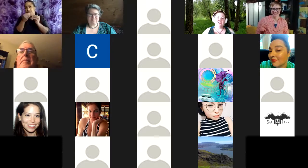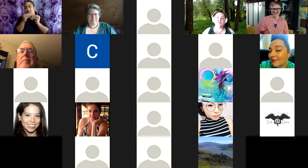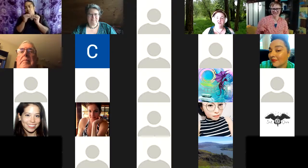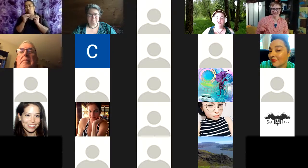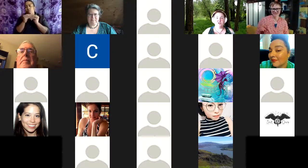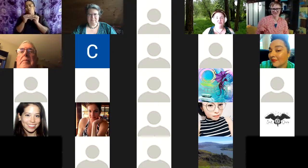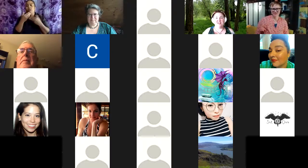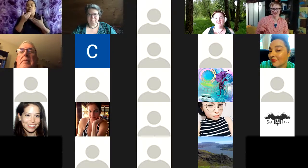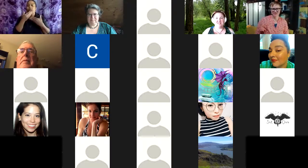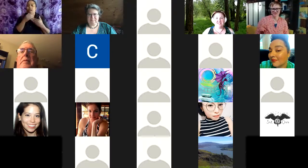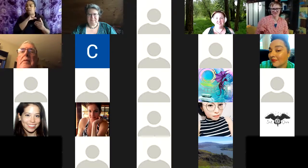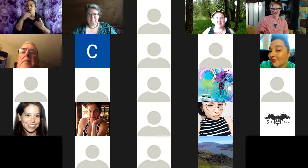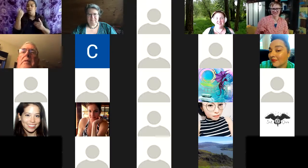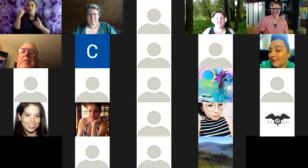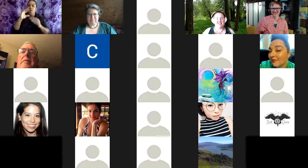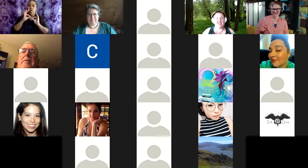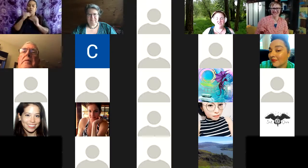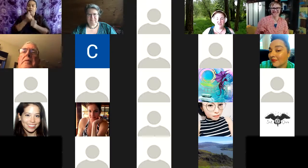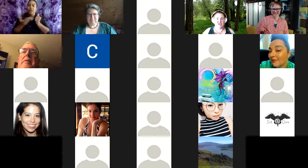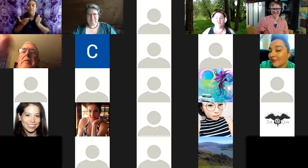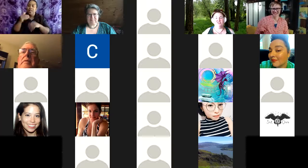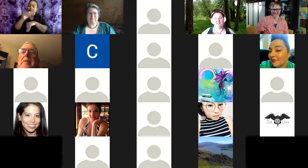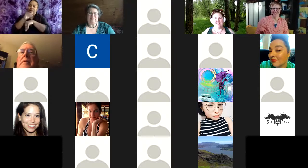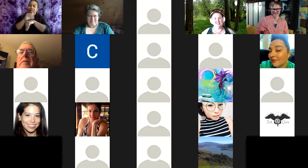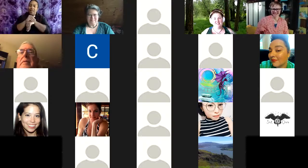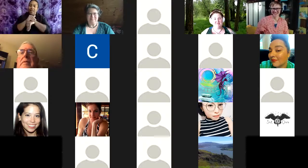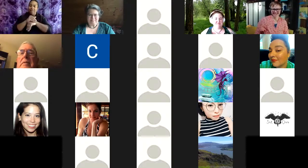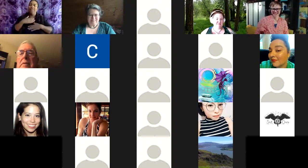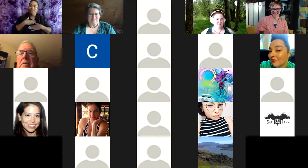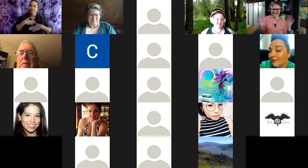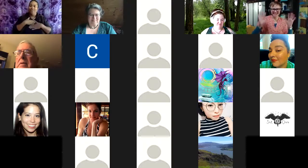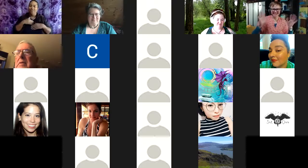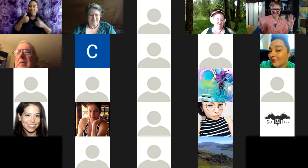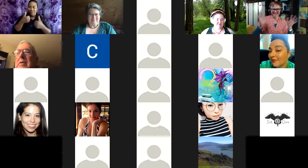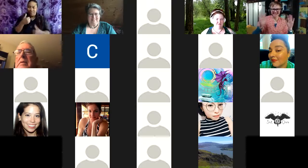thank you, Sharon, for interpreting everything tonight. It is very appreciated.